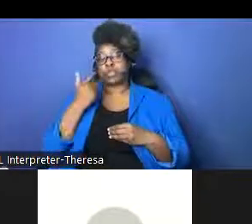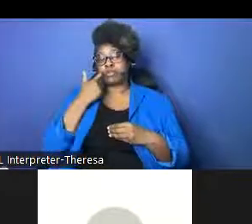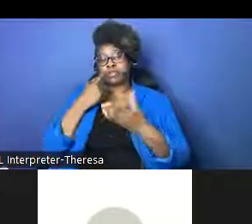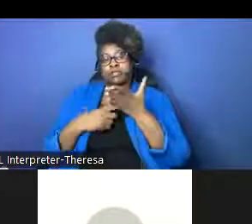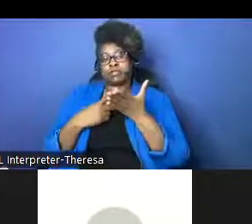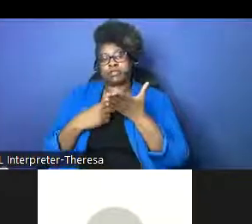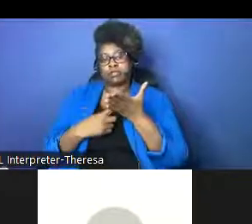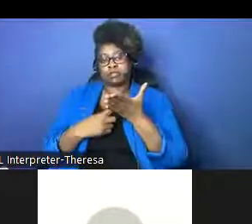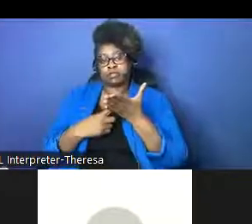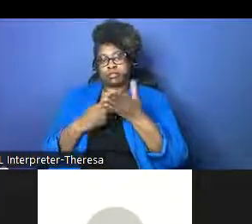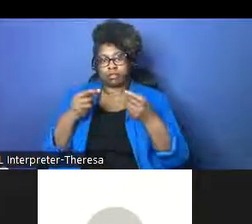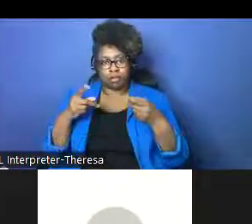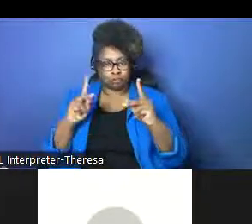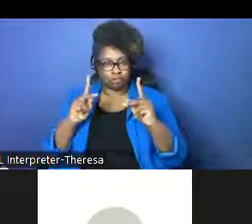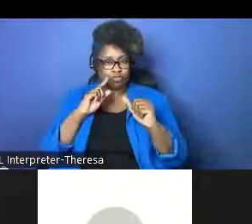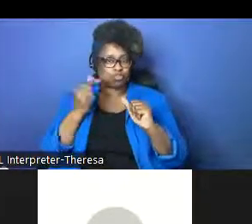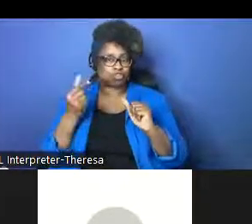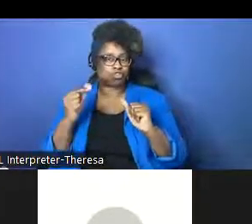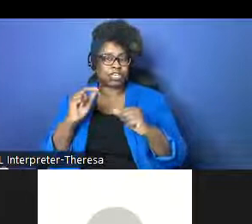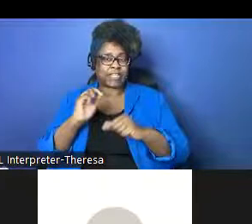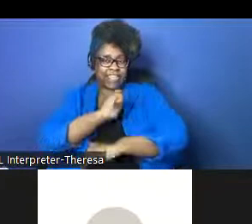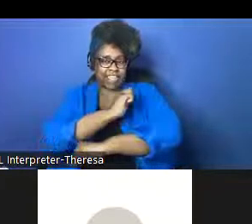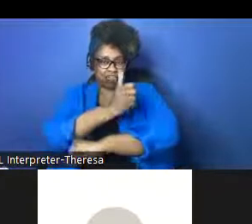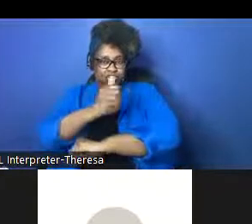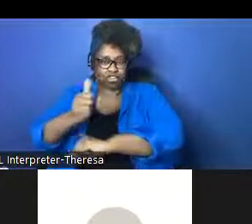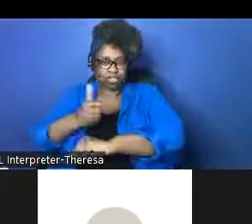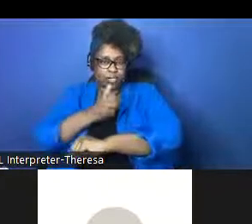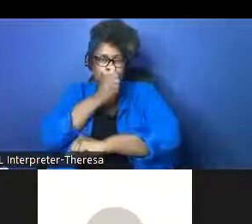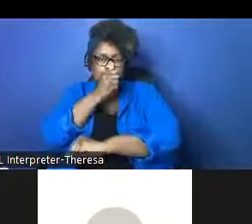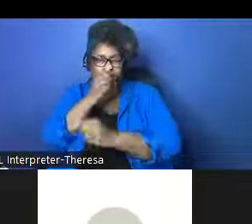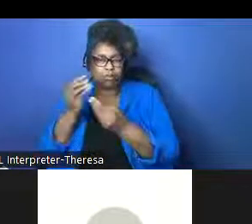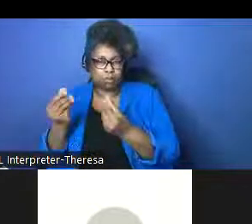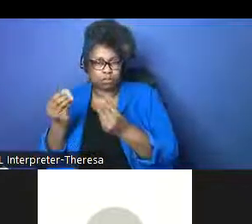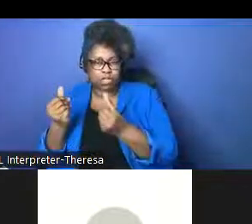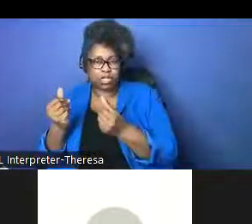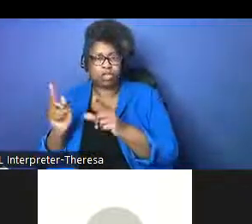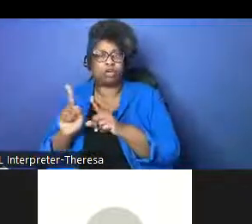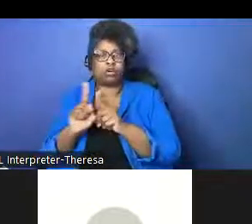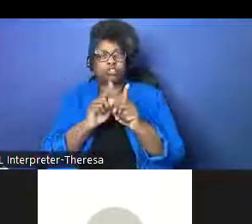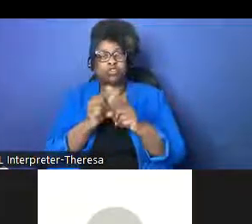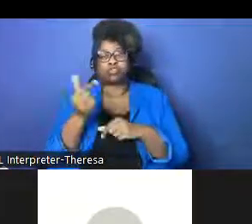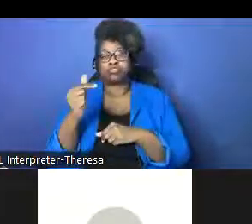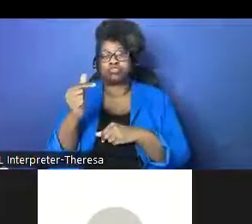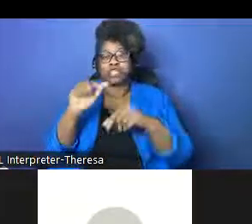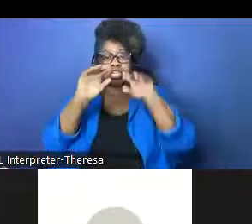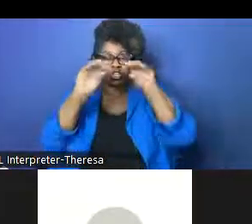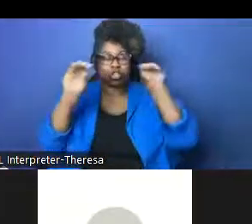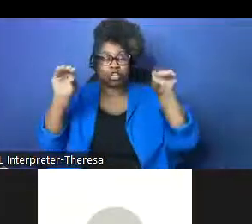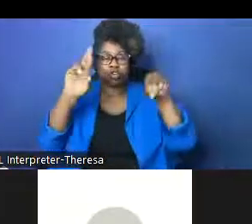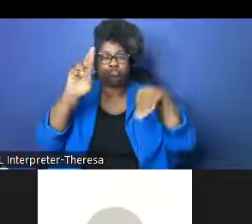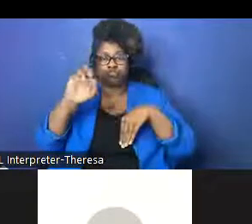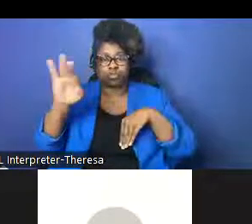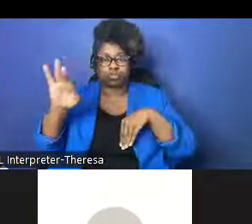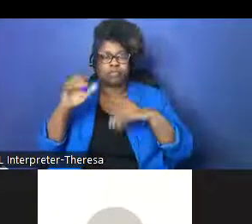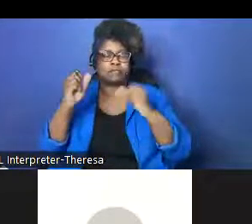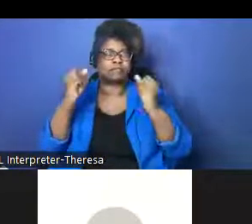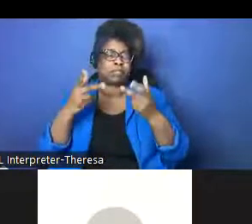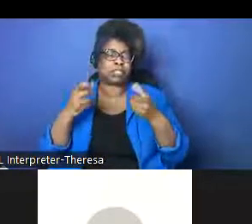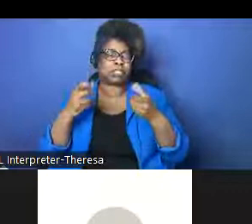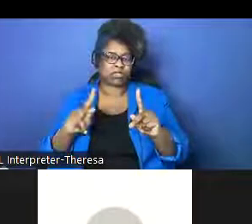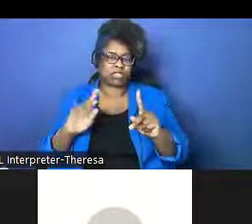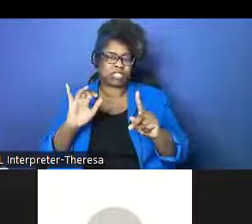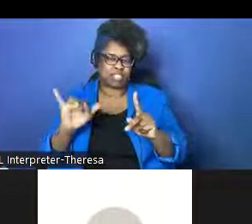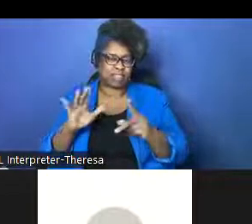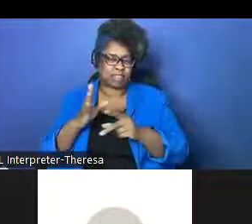about opportunities for green infrastructure on private properties, and also about green roofs and how there are lots of opportunities in this